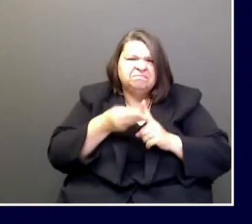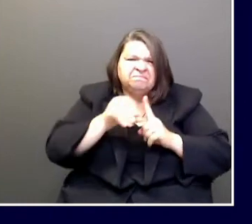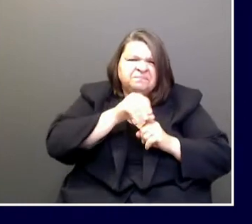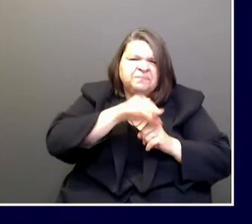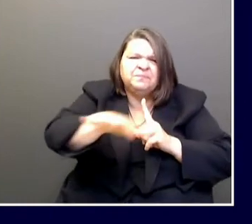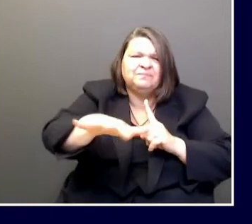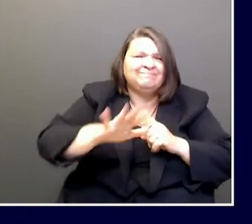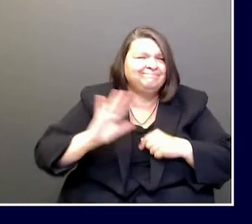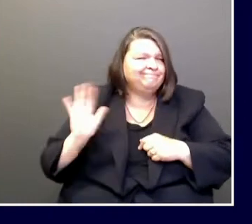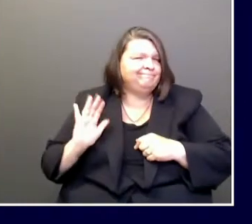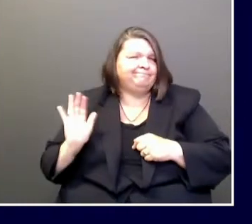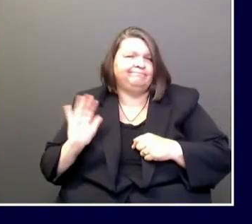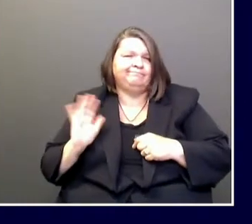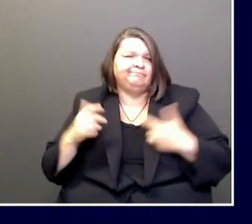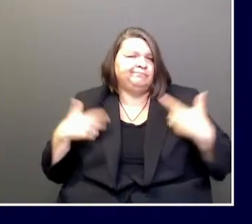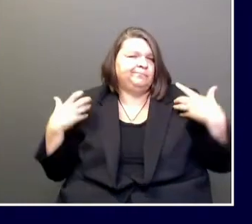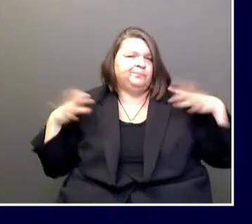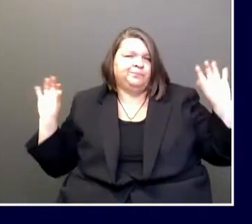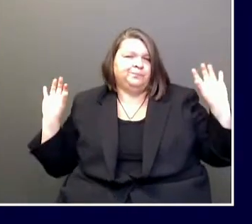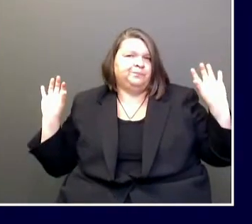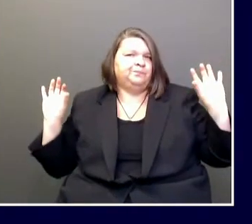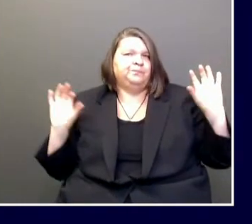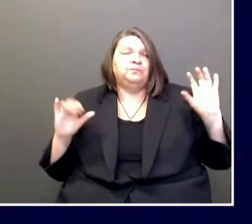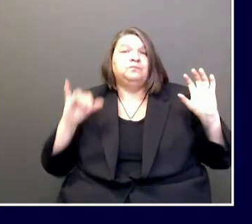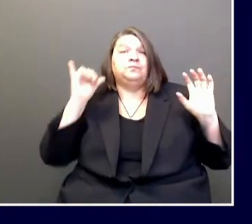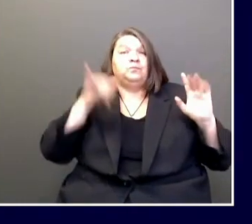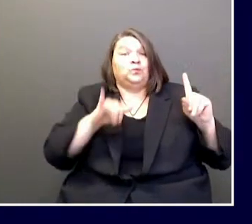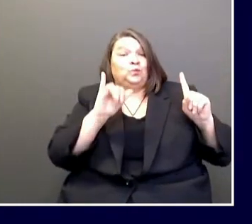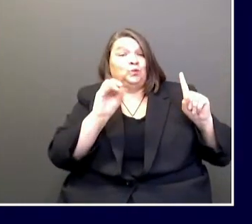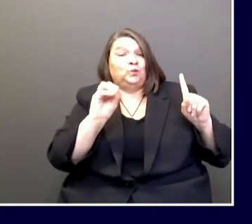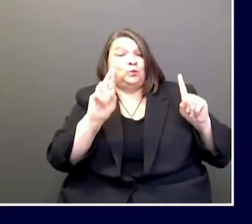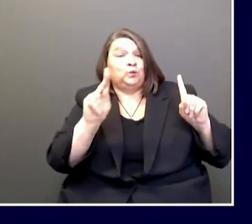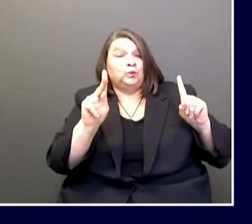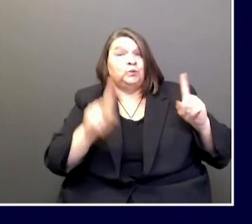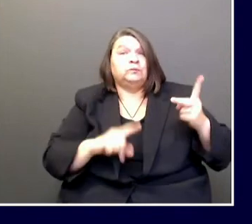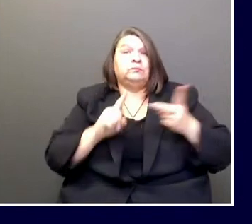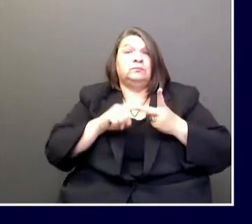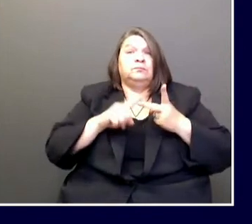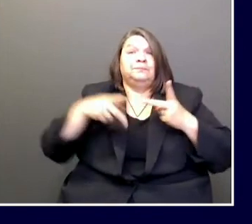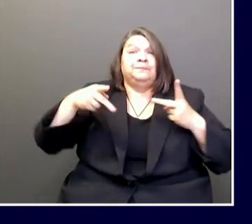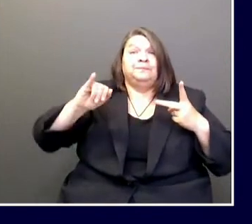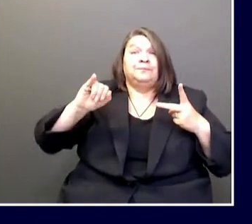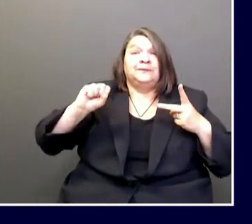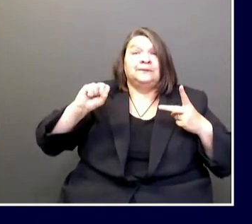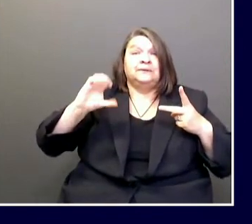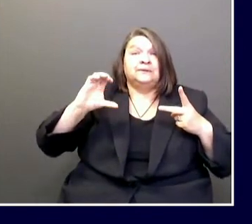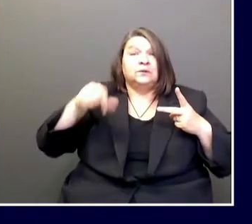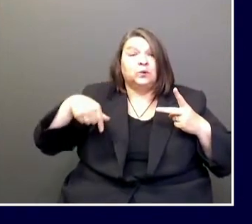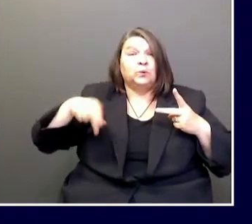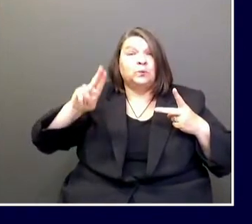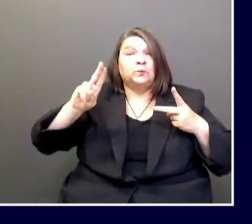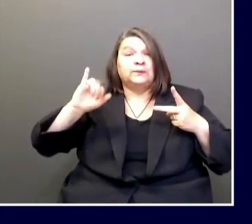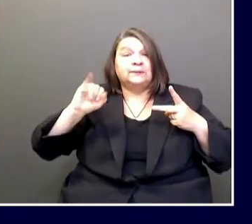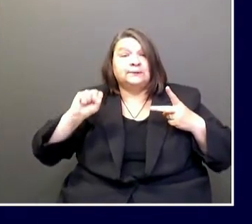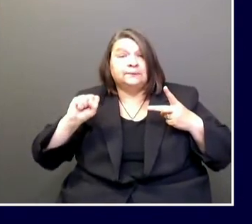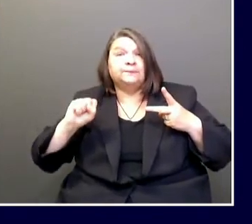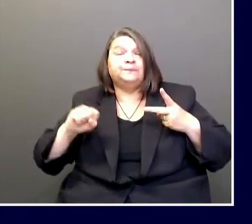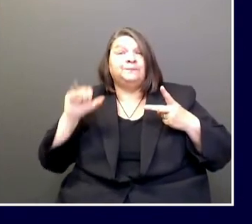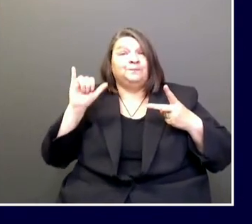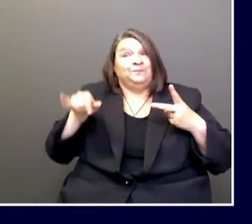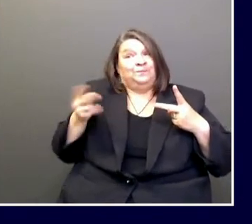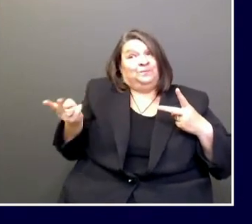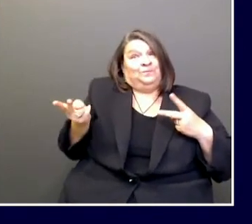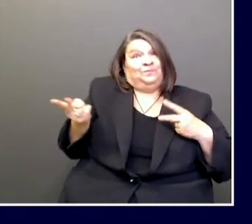and Piscataquis are relatively higher. Thankfully, Maine relative to, say, the Southeast is a lot lower. But if we were to go in